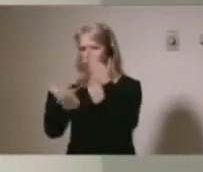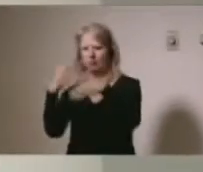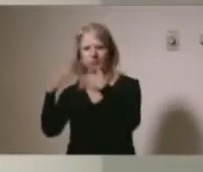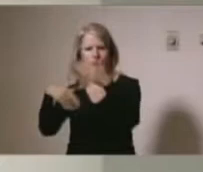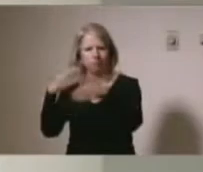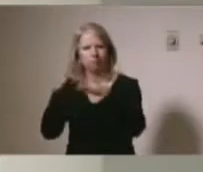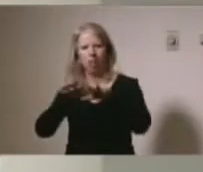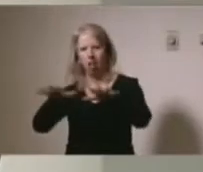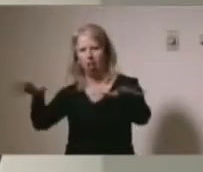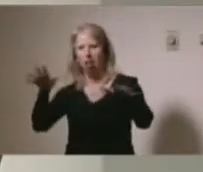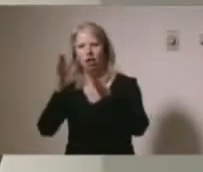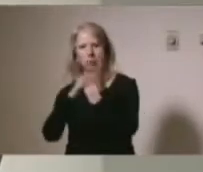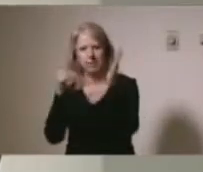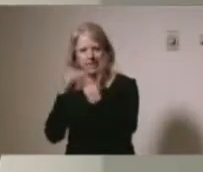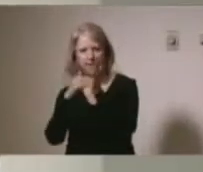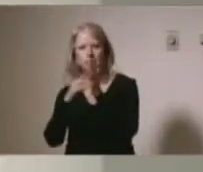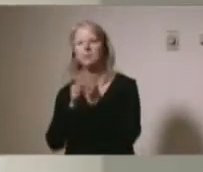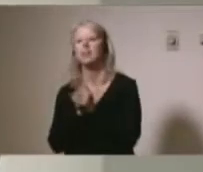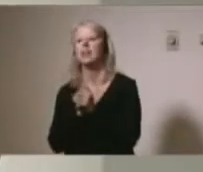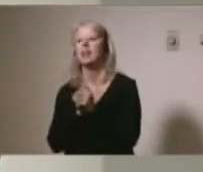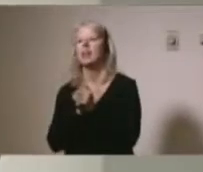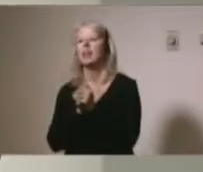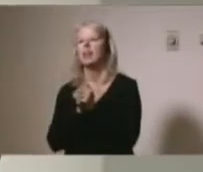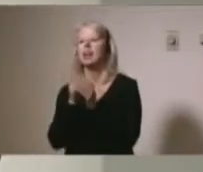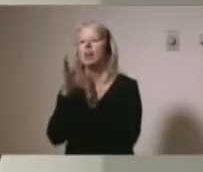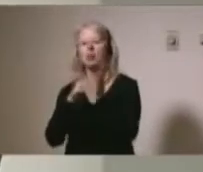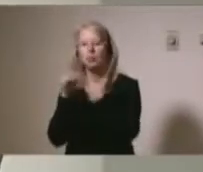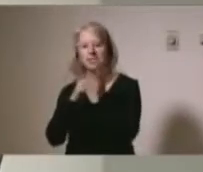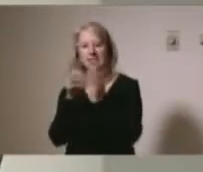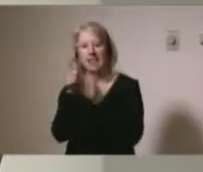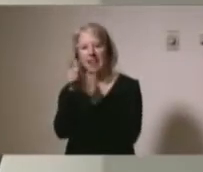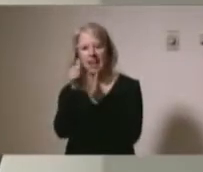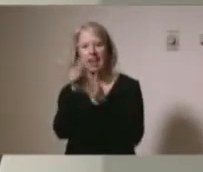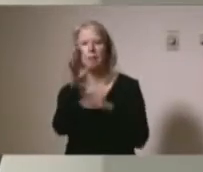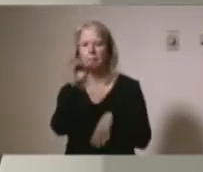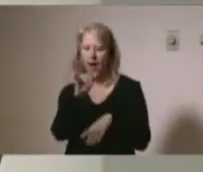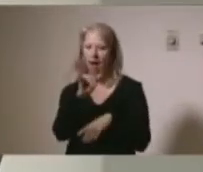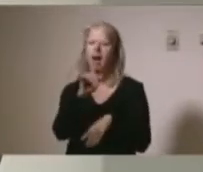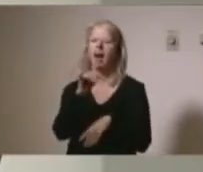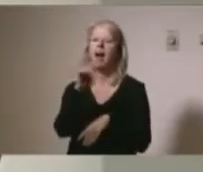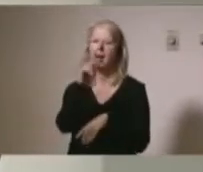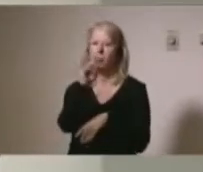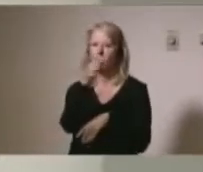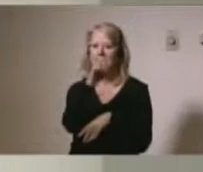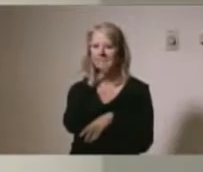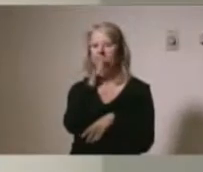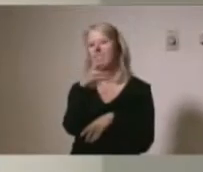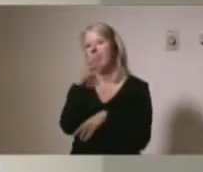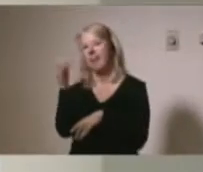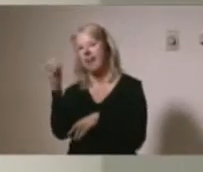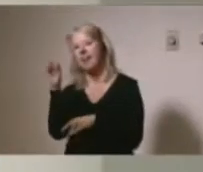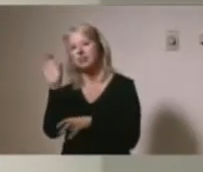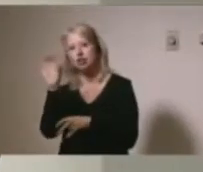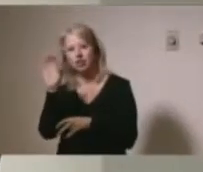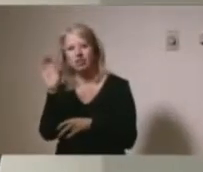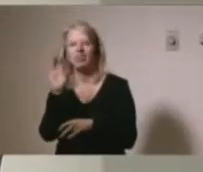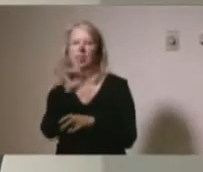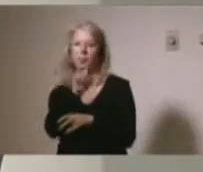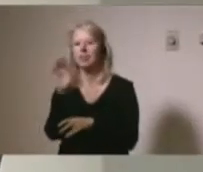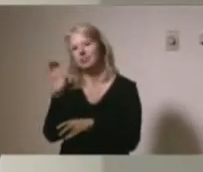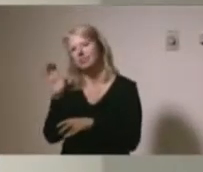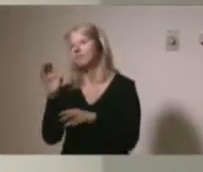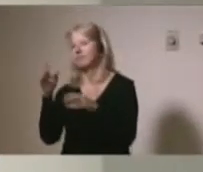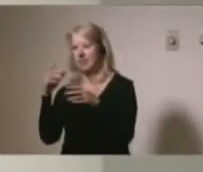Zealand. New Zealand led by both progressive and conservative governments. This saw the banking